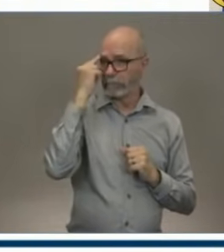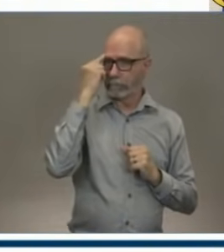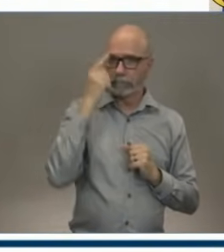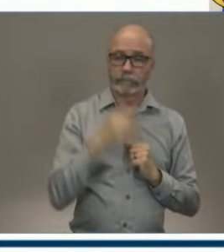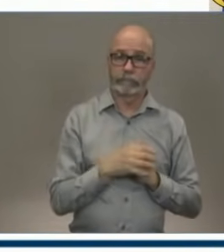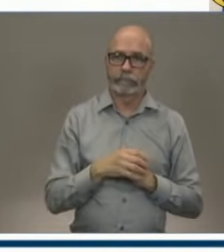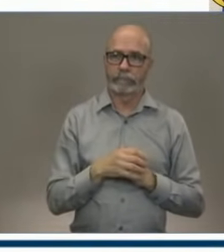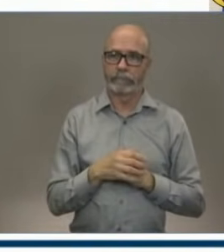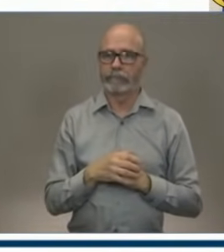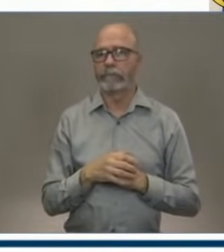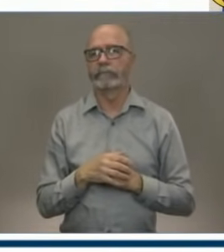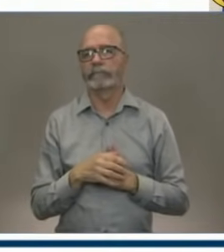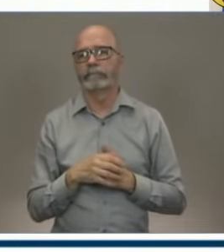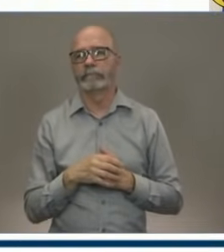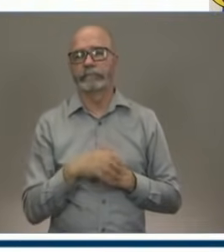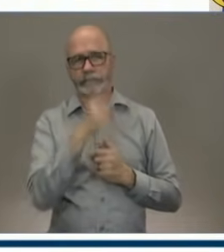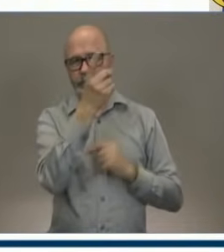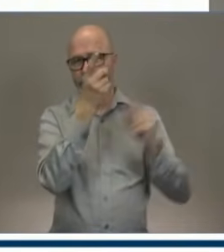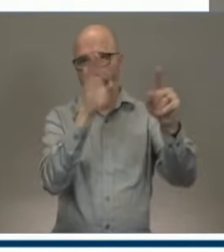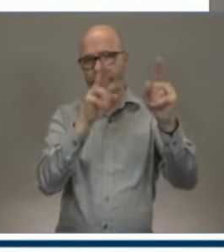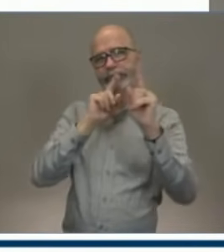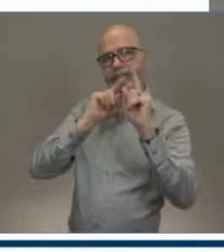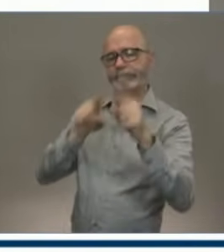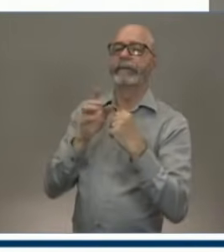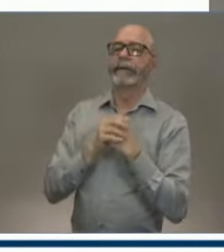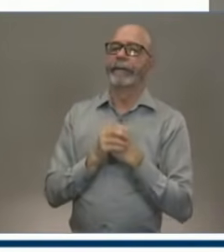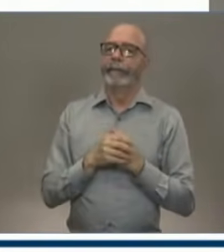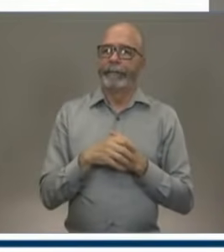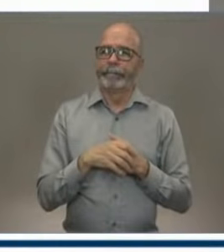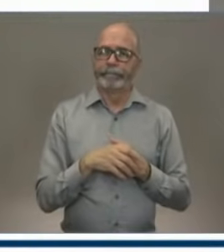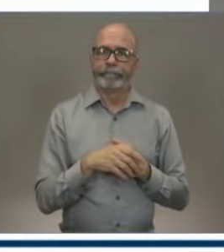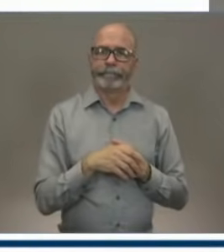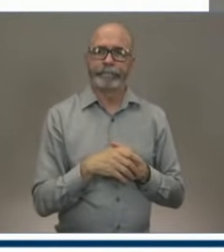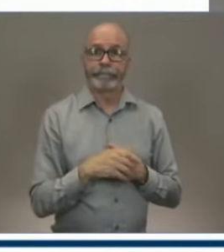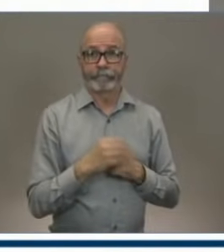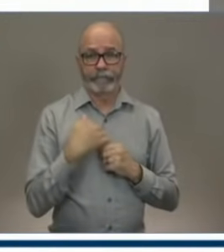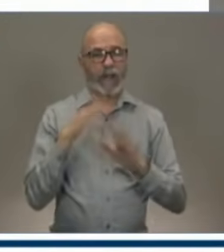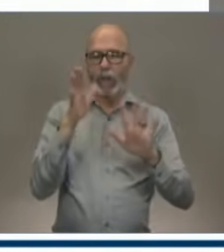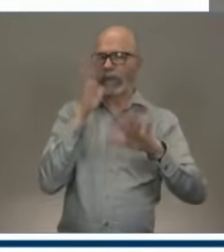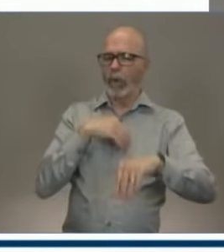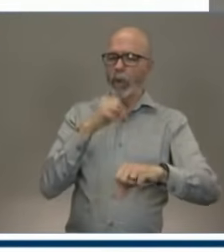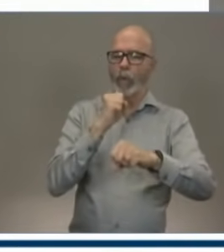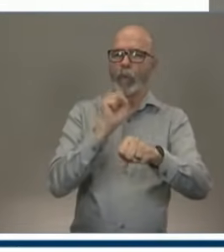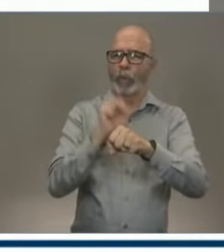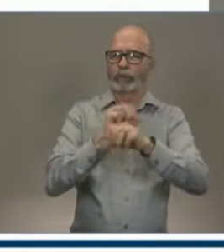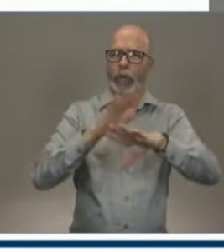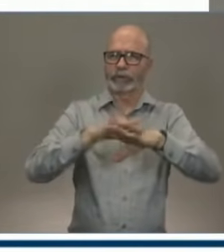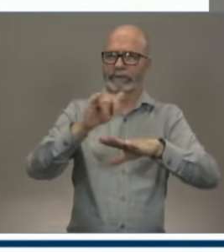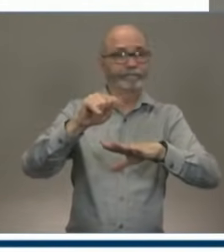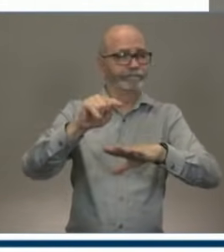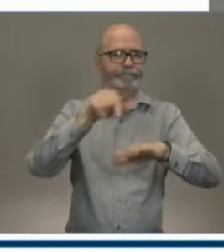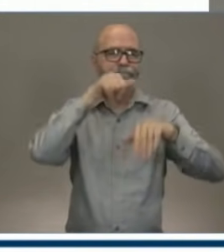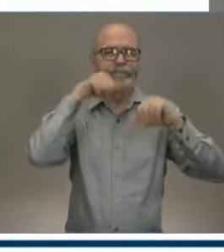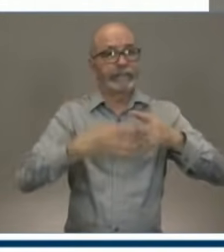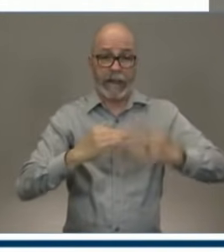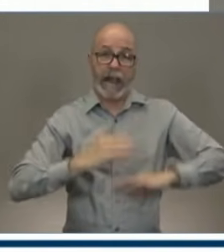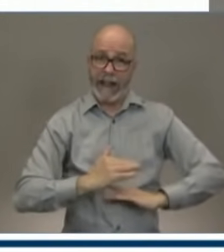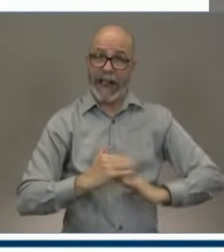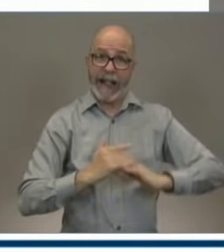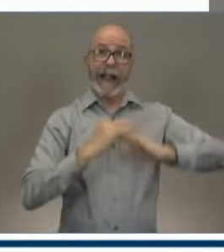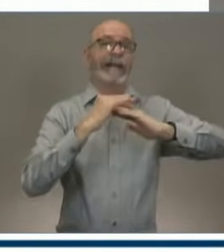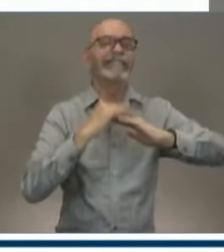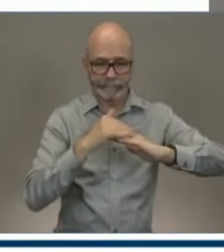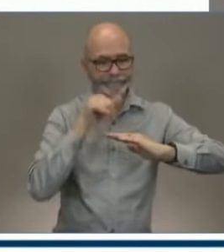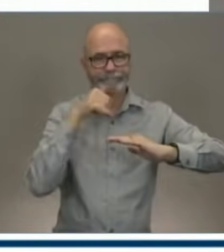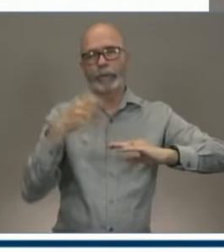time? So we're working on a process for individual notification. It hasn't been finalized. One of the things we're looking at, could we use